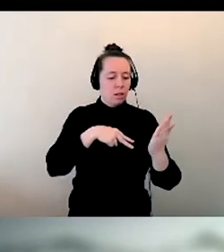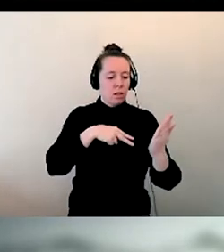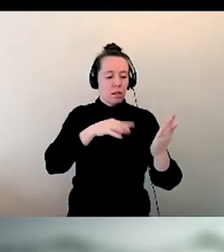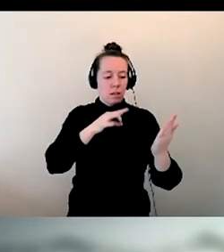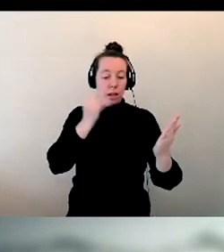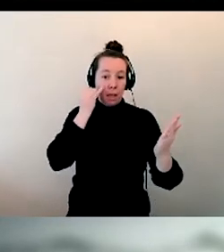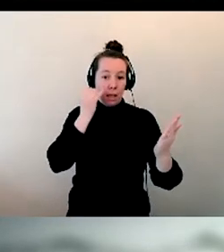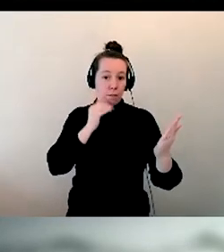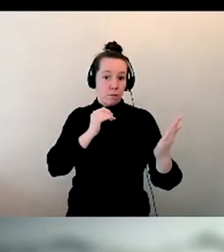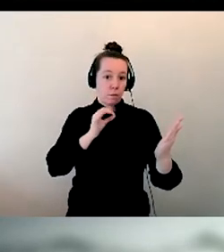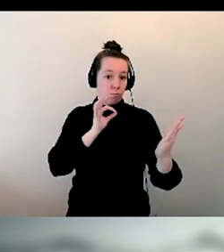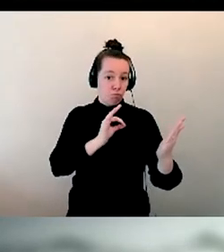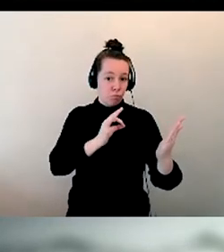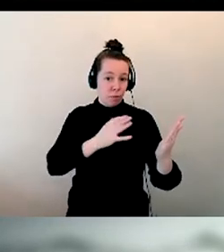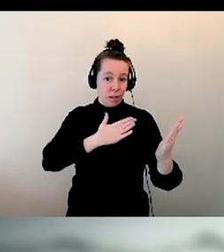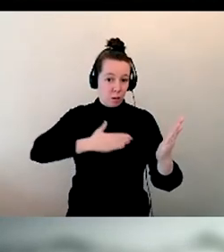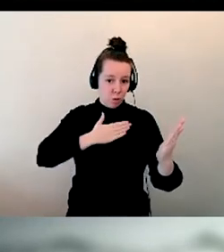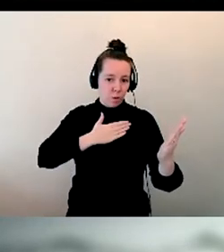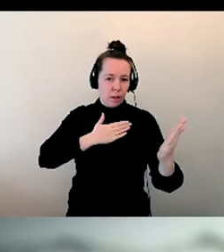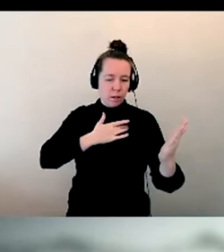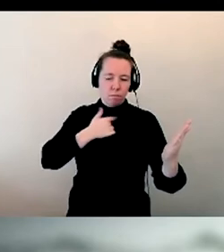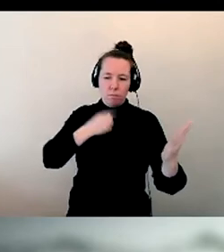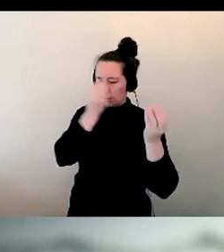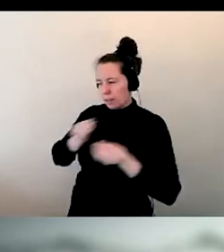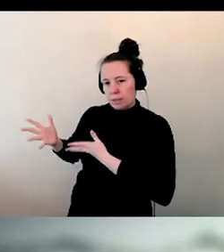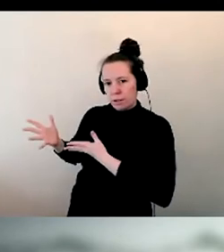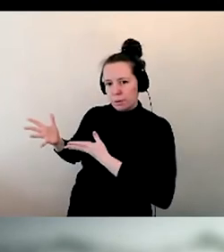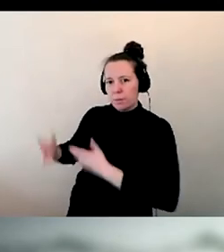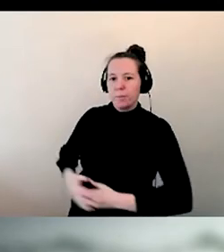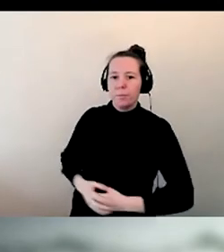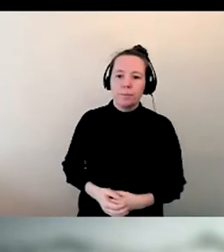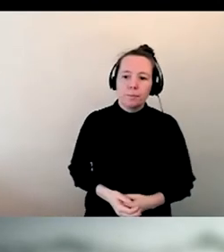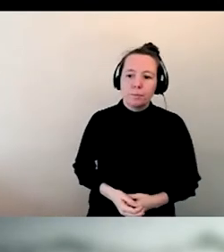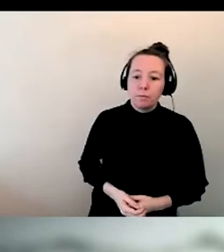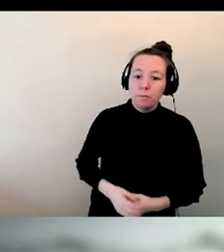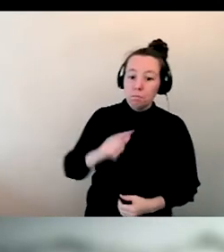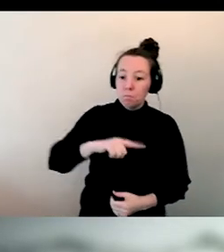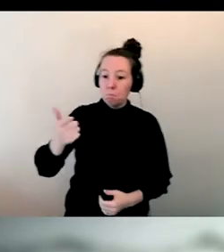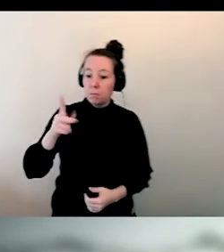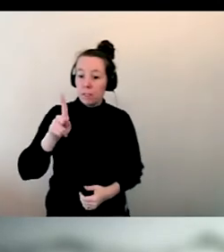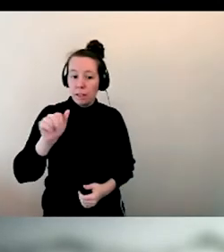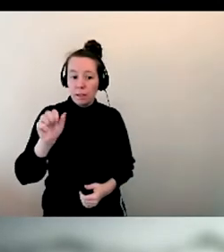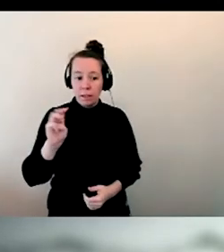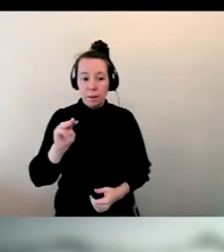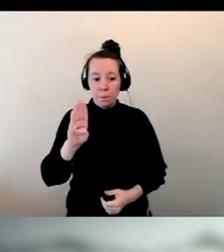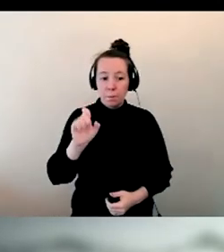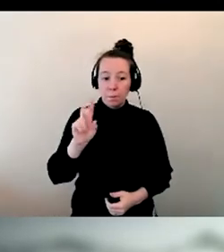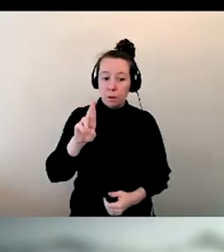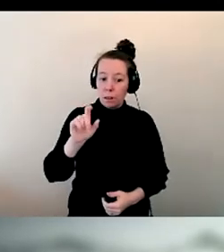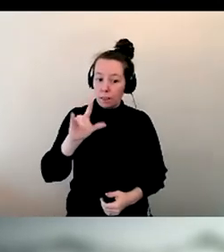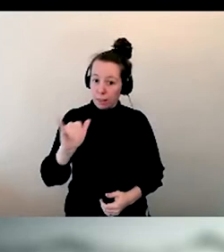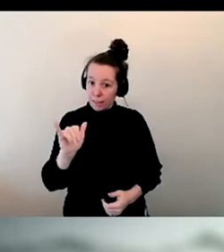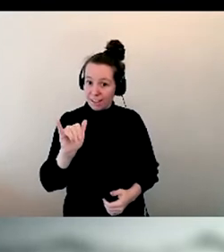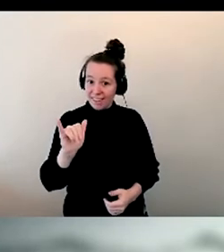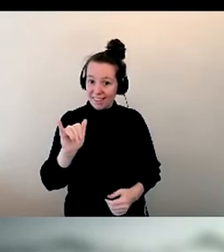Okay, that's good to know. What about, let's shake it up a bit and move to maybe Kimberly. You wanna talk a bit about that, how